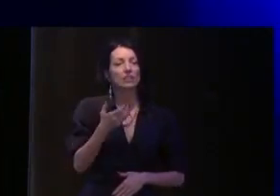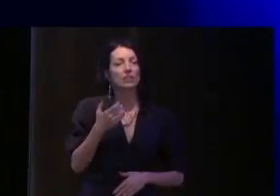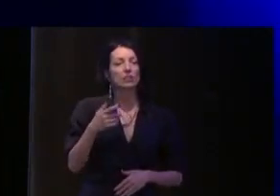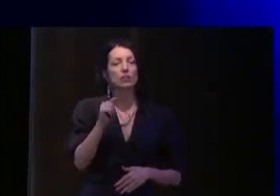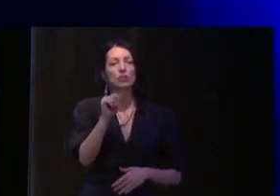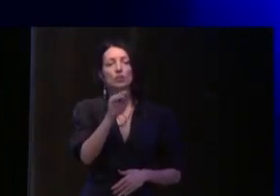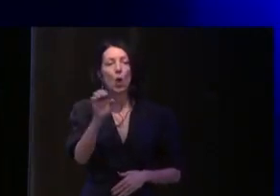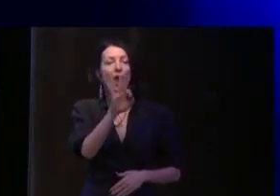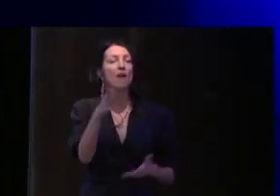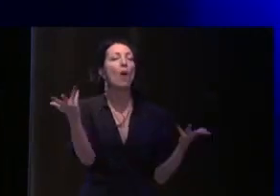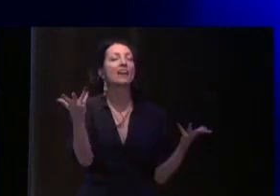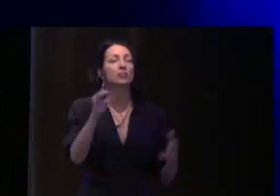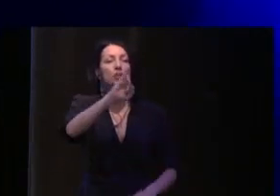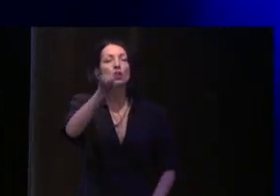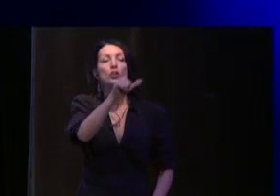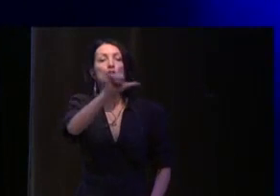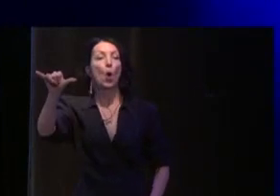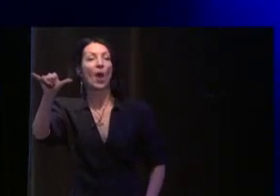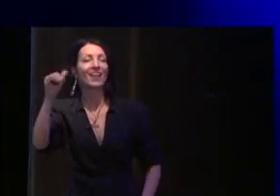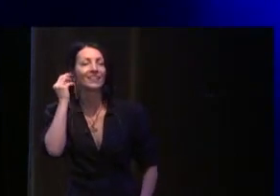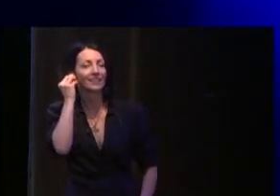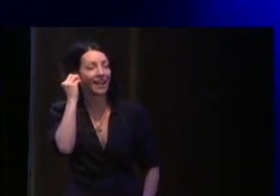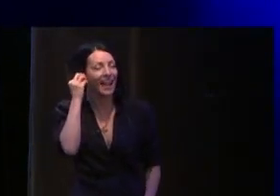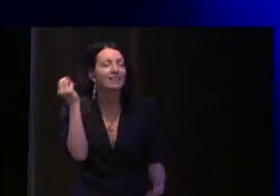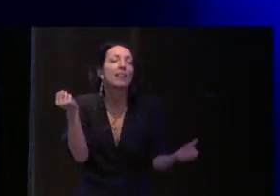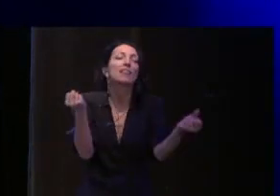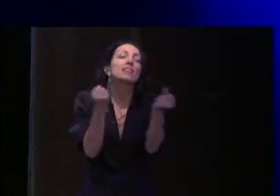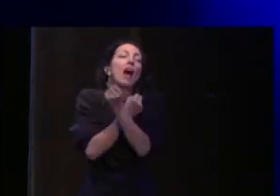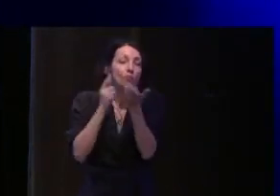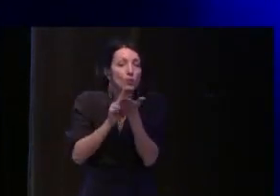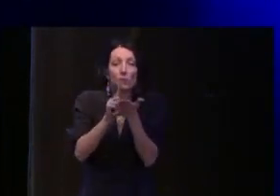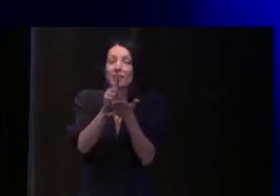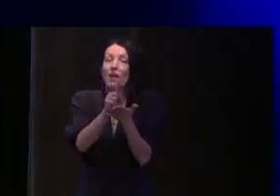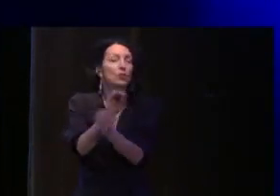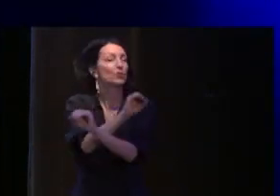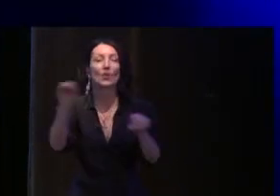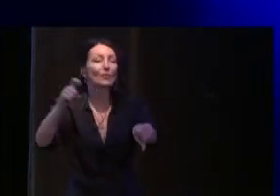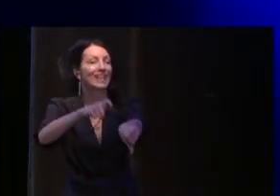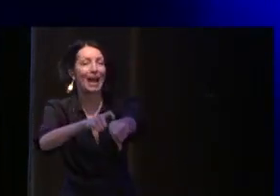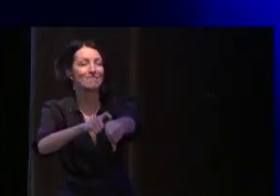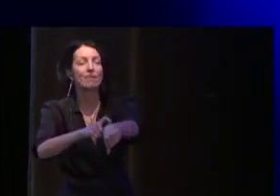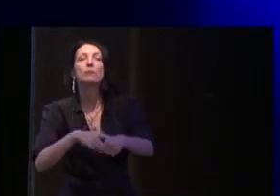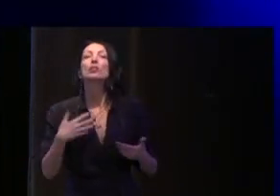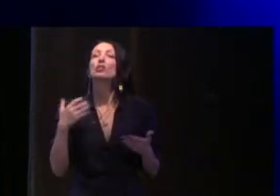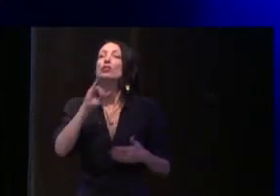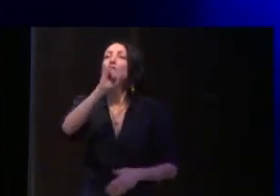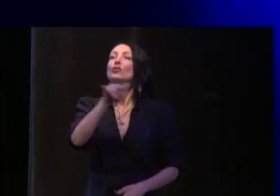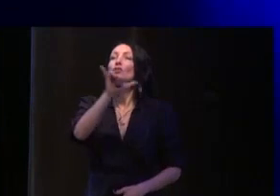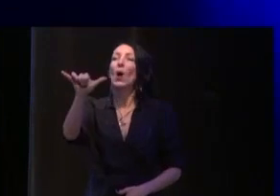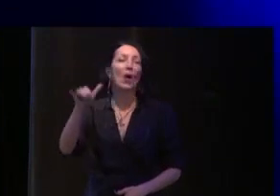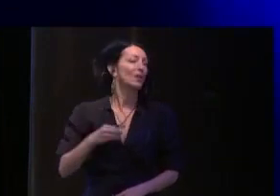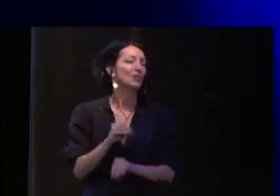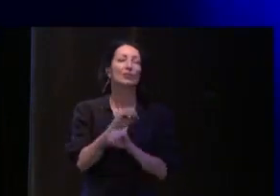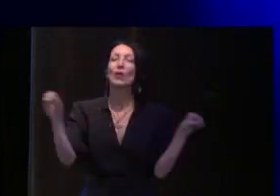joy and love. When you're in love, there's no time. When you're in joy, there's no time. When you're